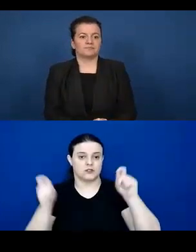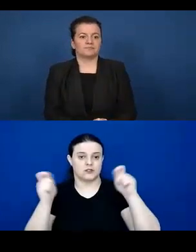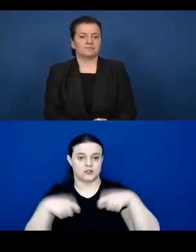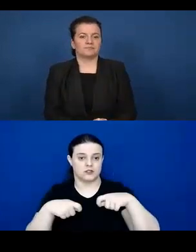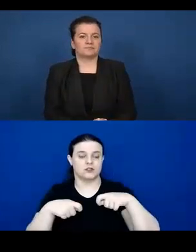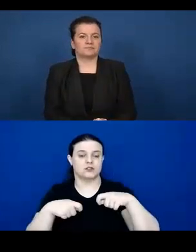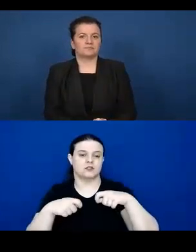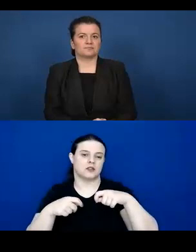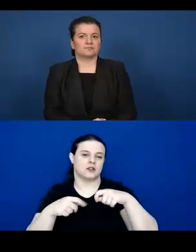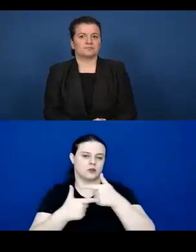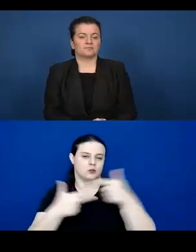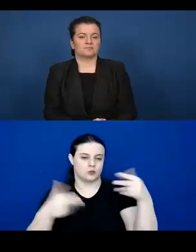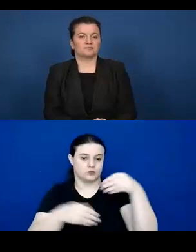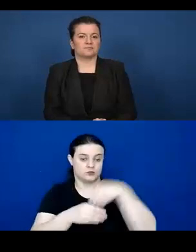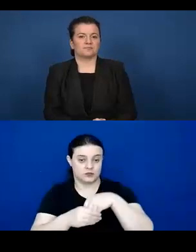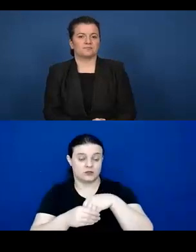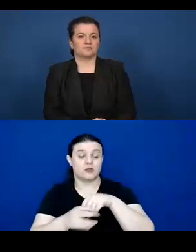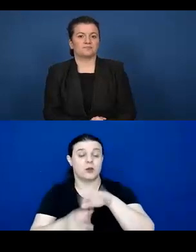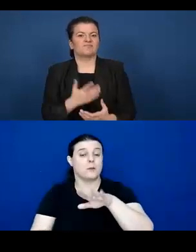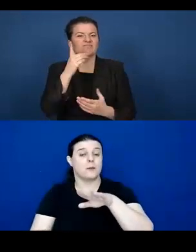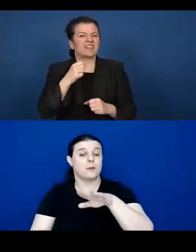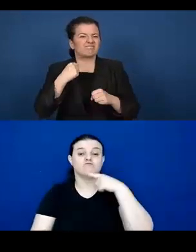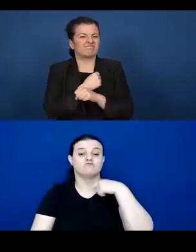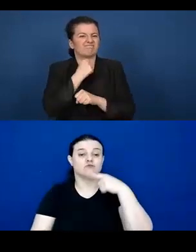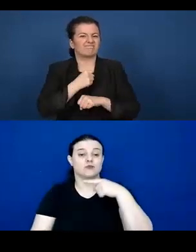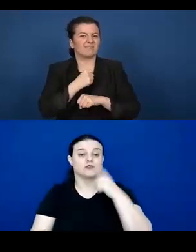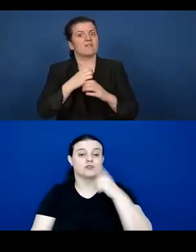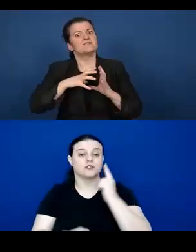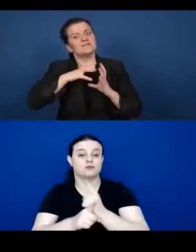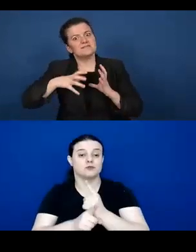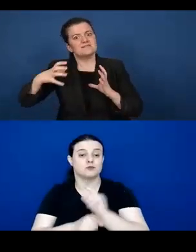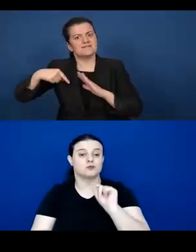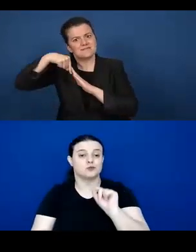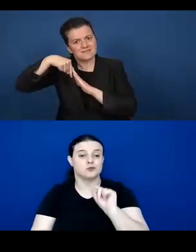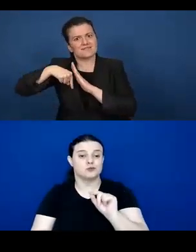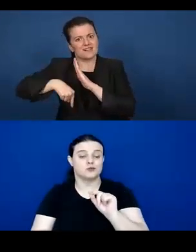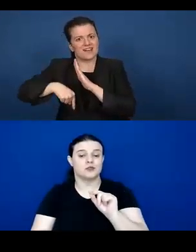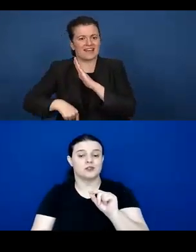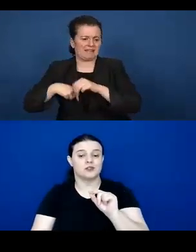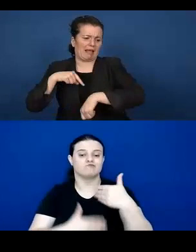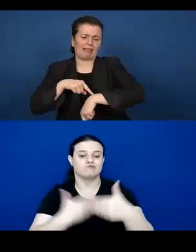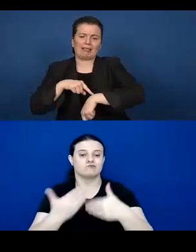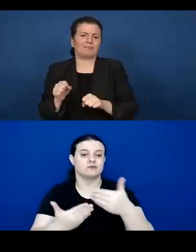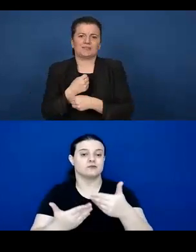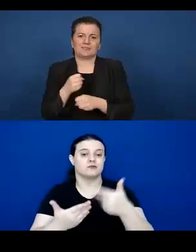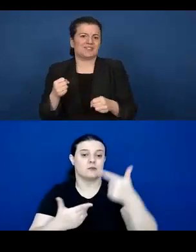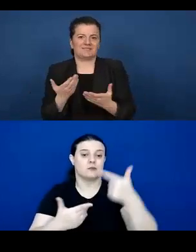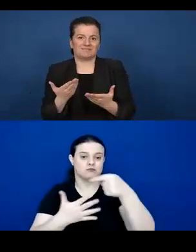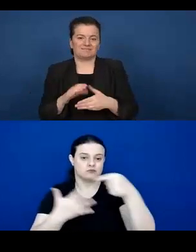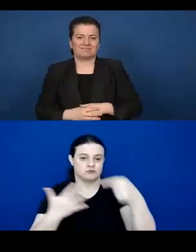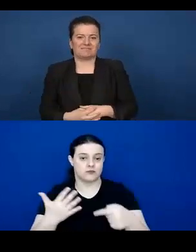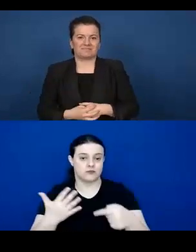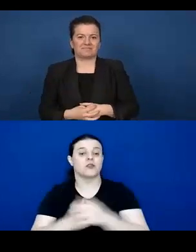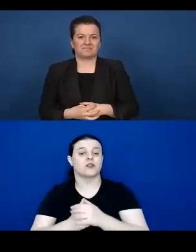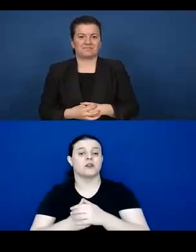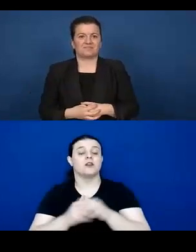devices. Unfortunately, I don't have any time to go into that. And that brings me to my